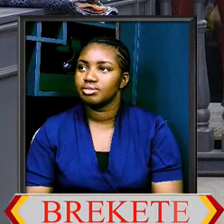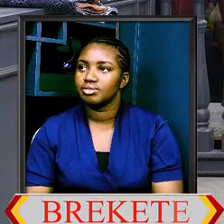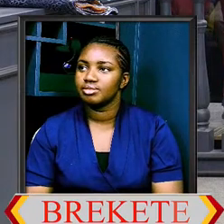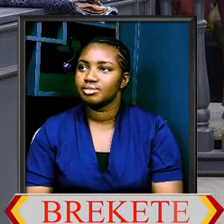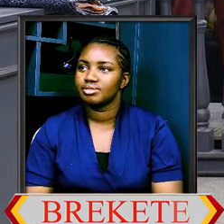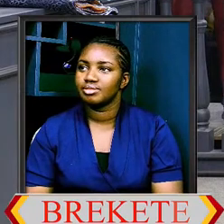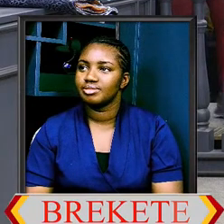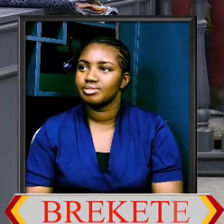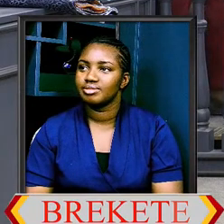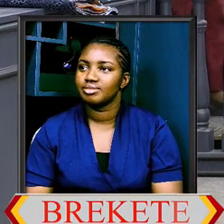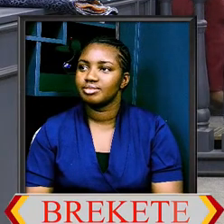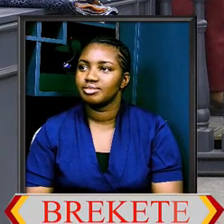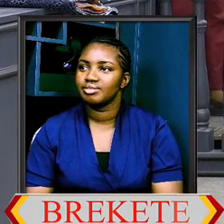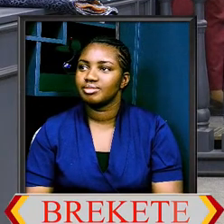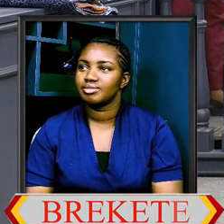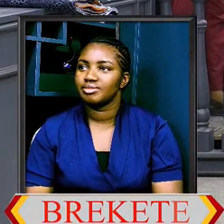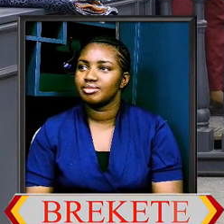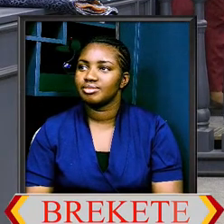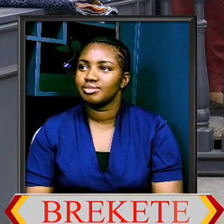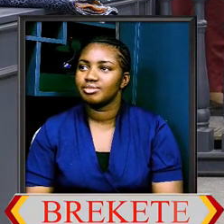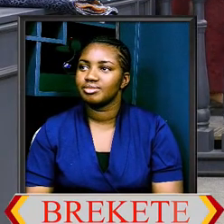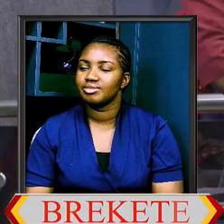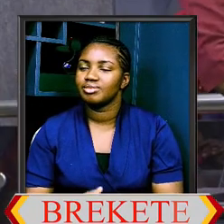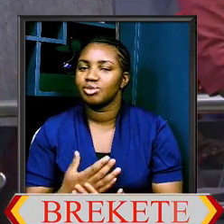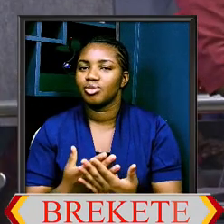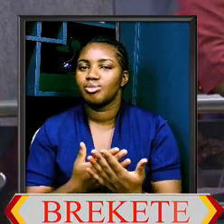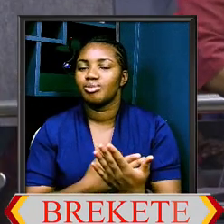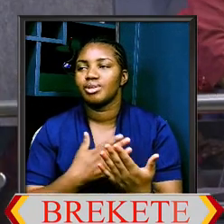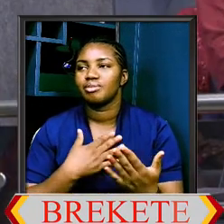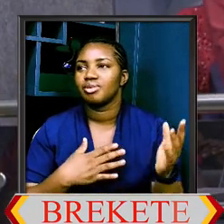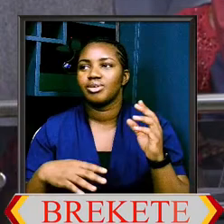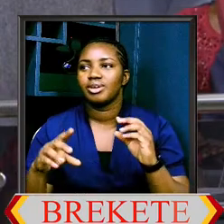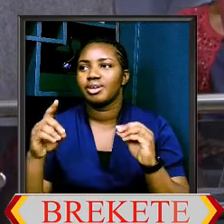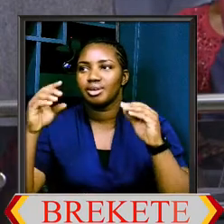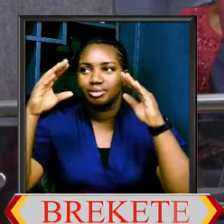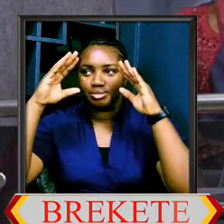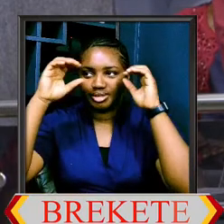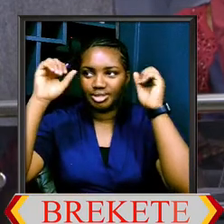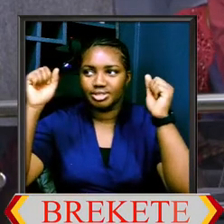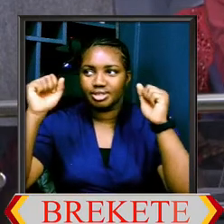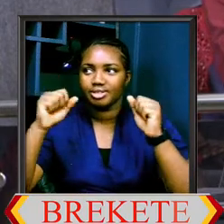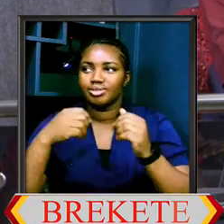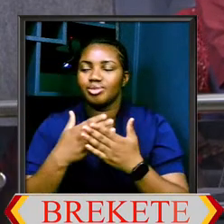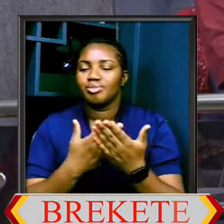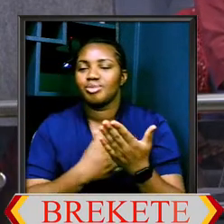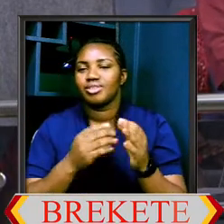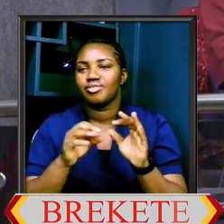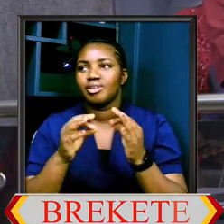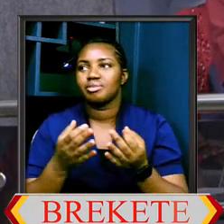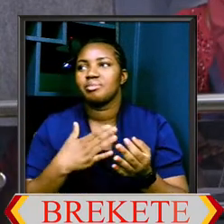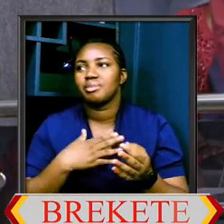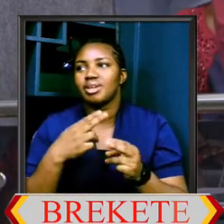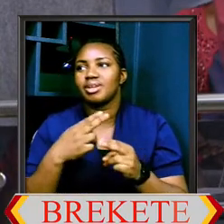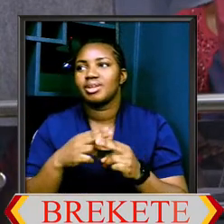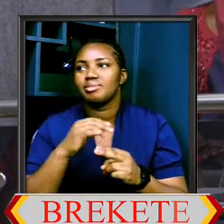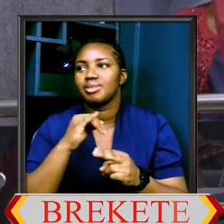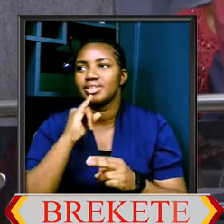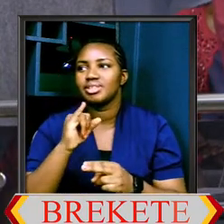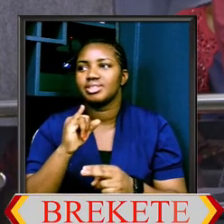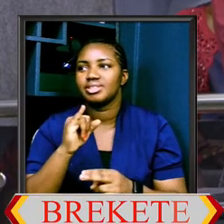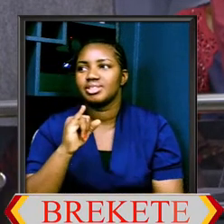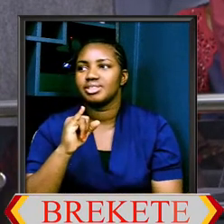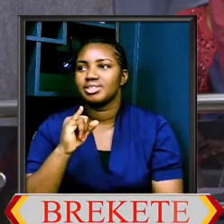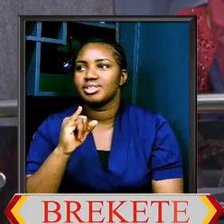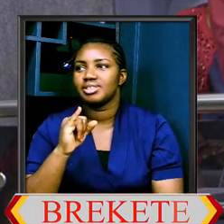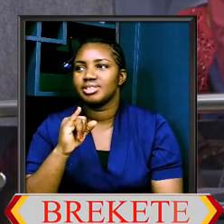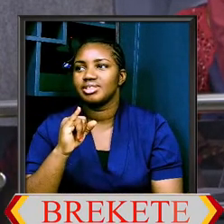Collect microphone, introduce yourself. Good morning, my ordinary president, and good morning, Brekete family. My name is Louis Kinta, the